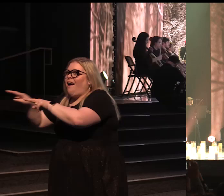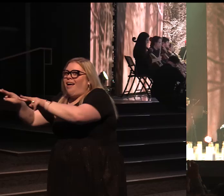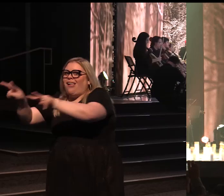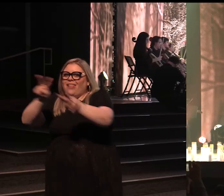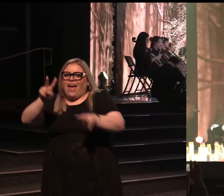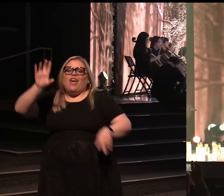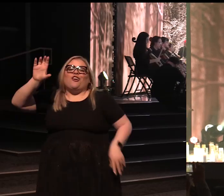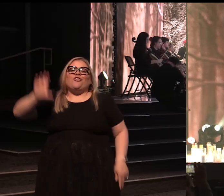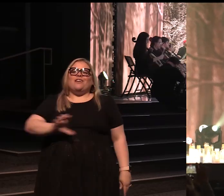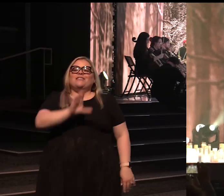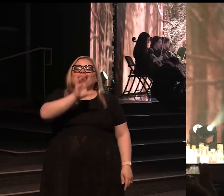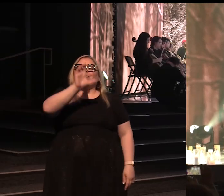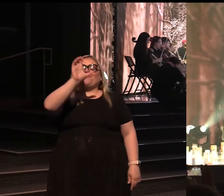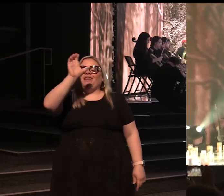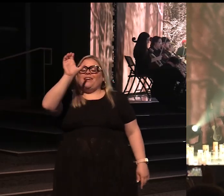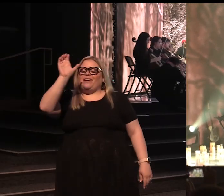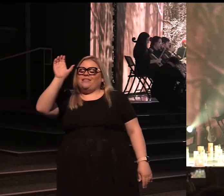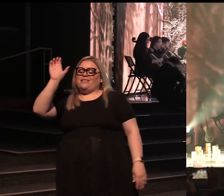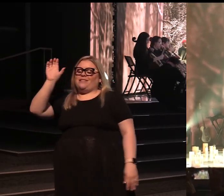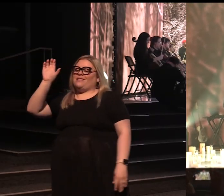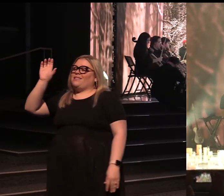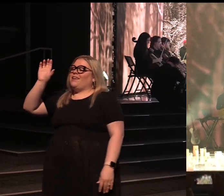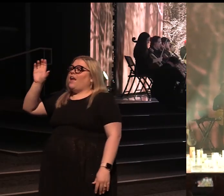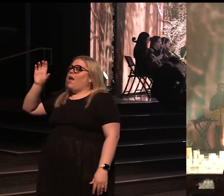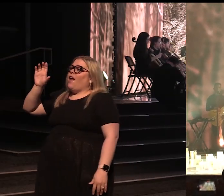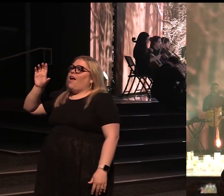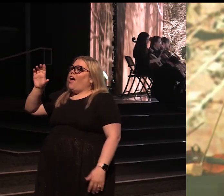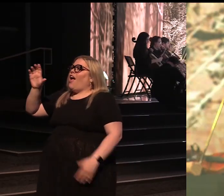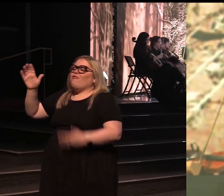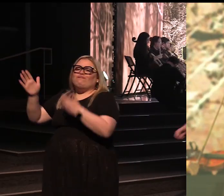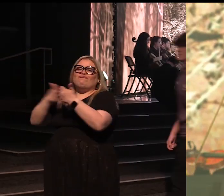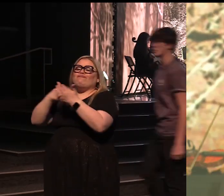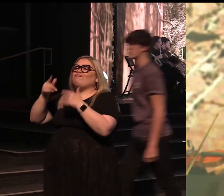lot like Christmas